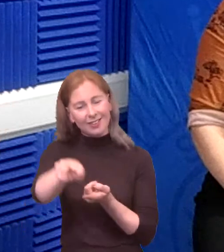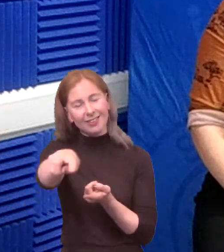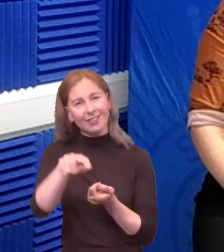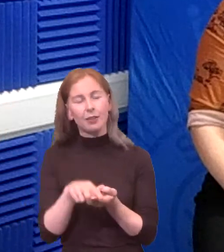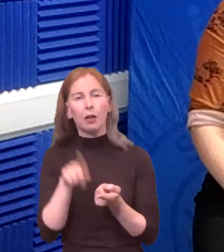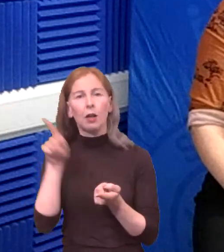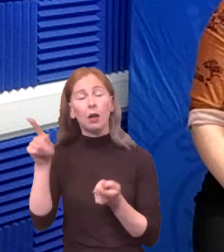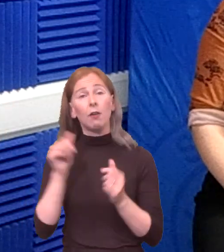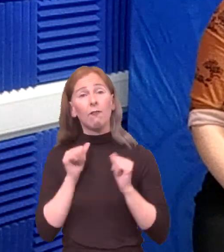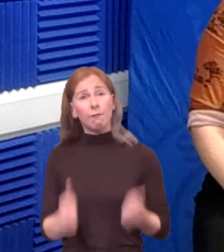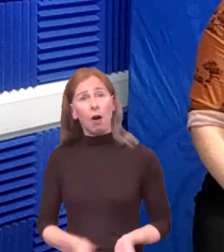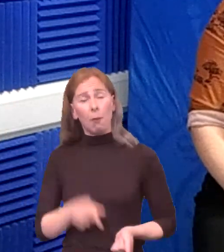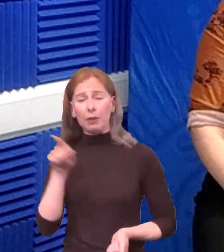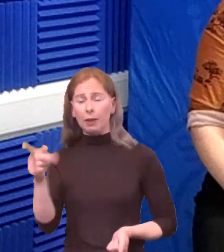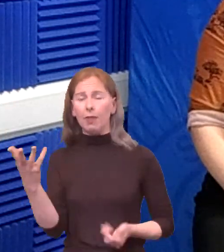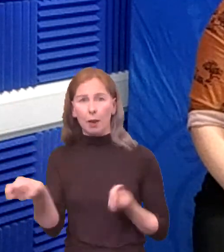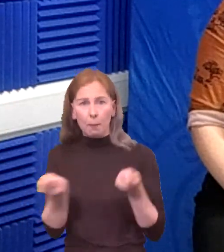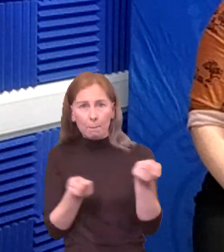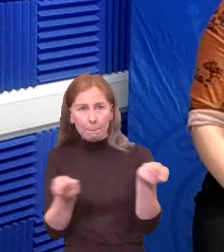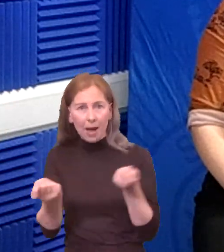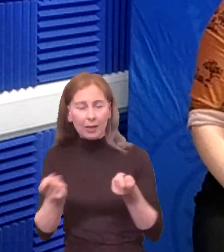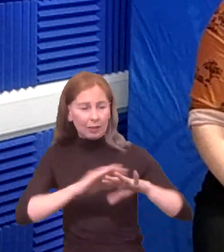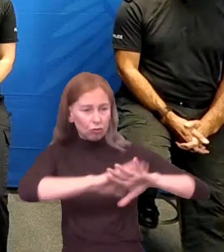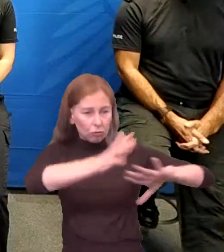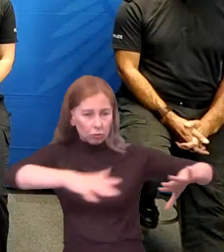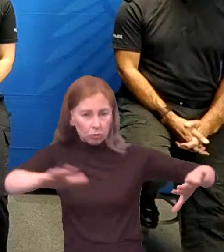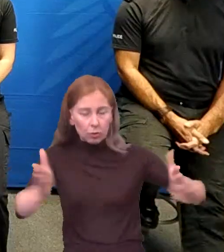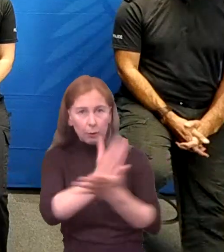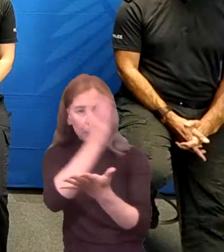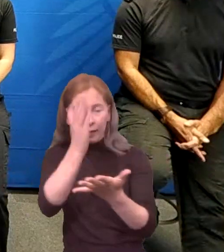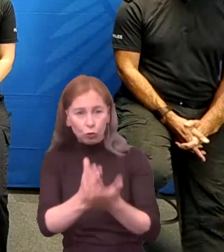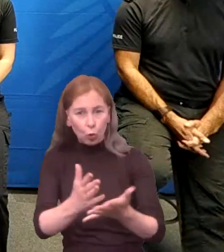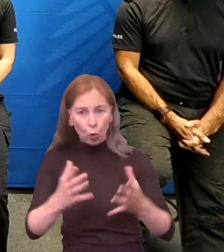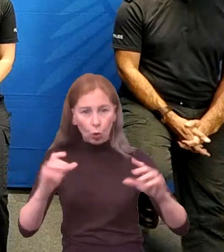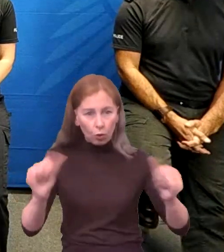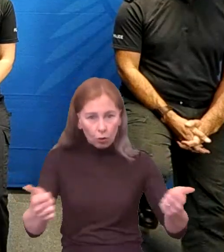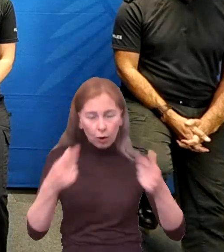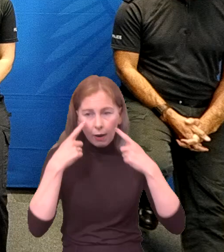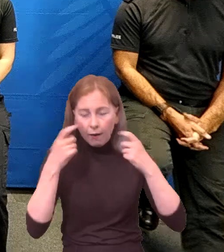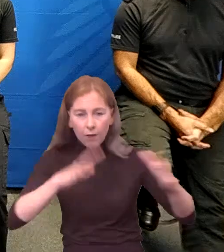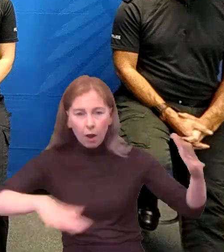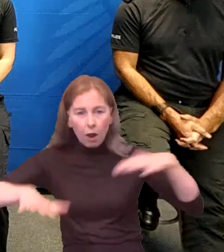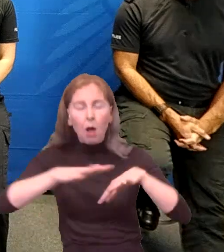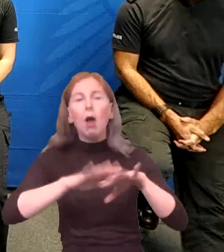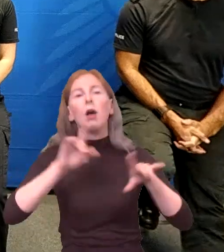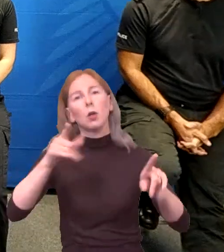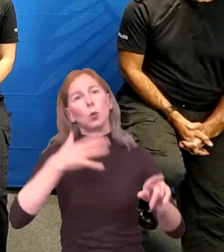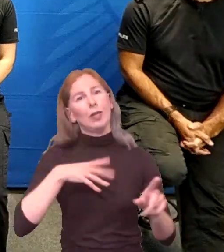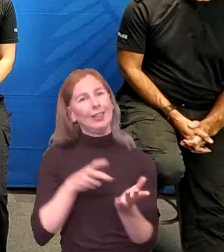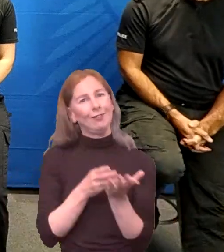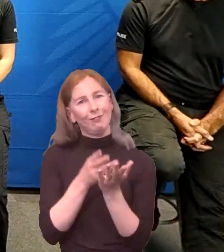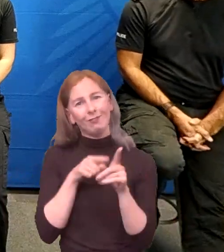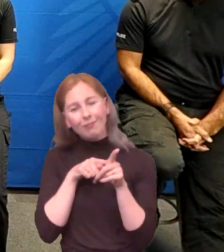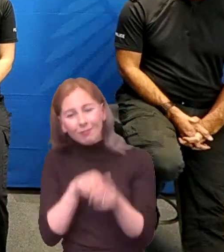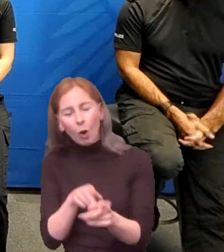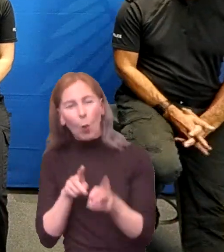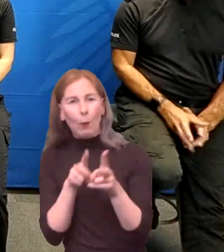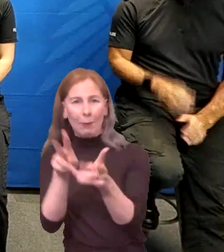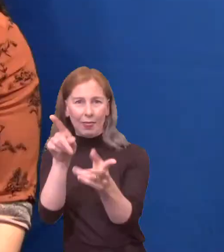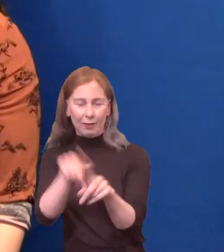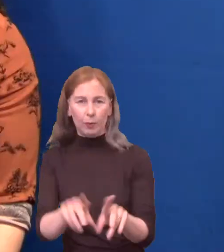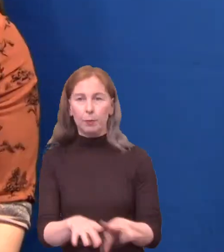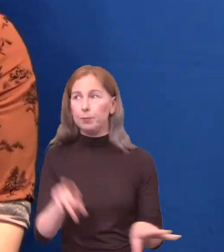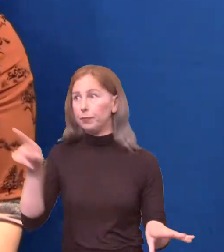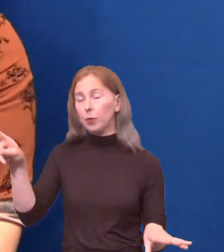really hard to achieve, and they just want people to be safe. And actually, you raised a really interesting point with the picnicking and stuff. There's that issue of littering,